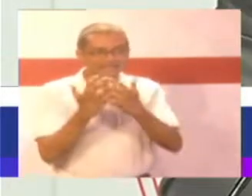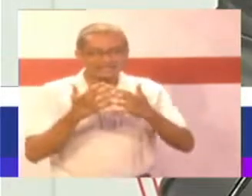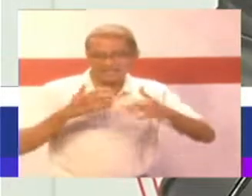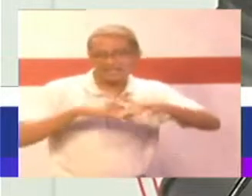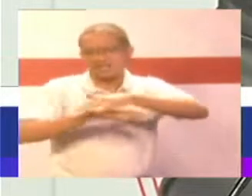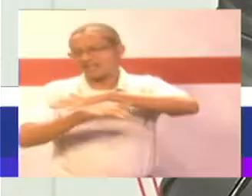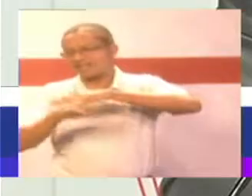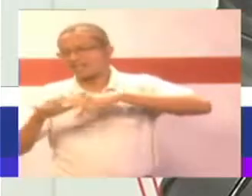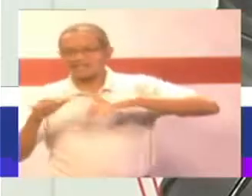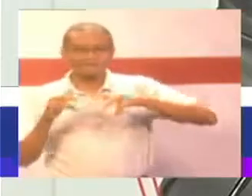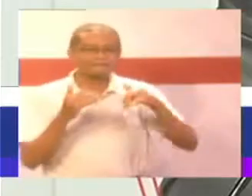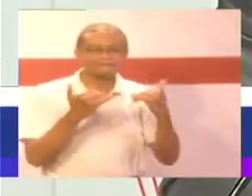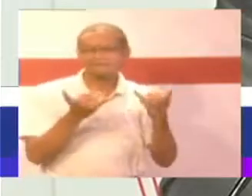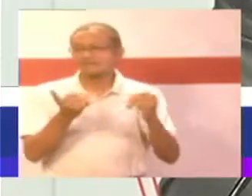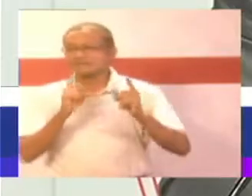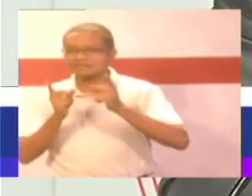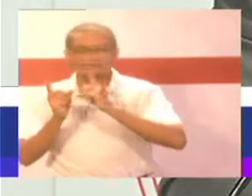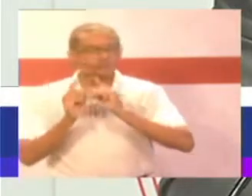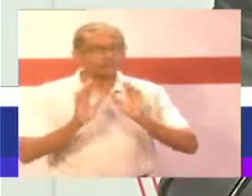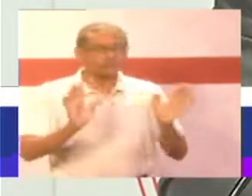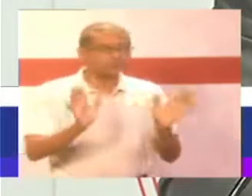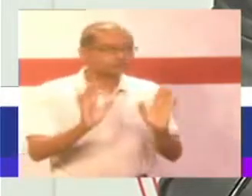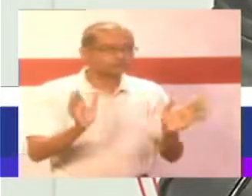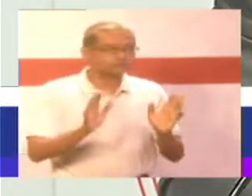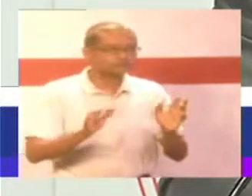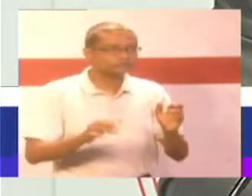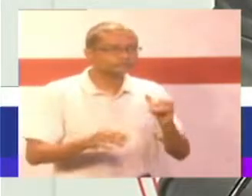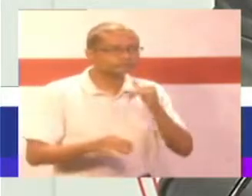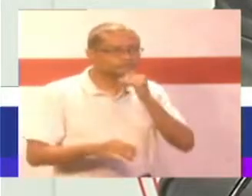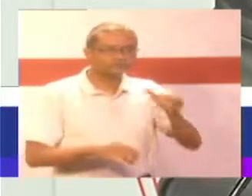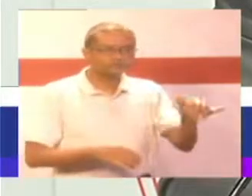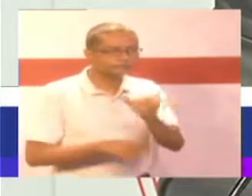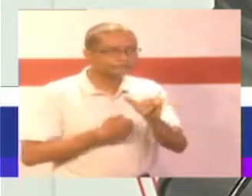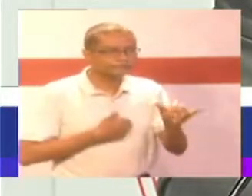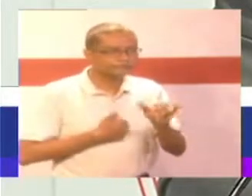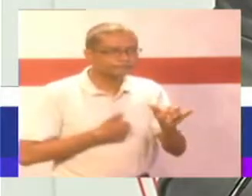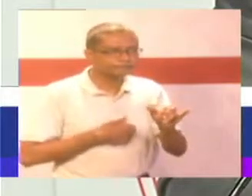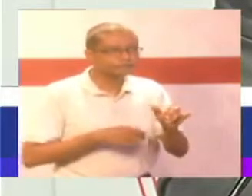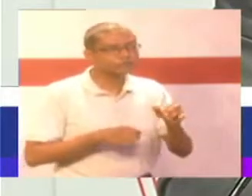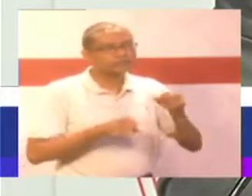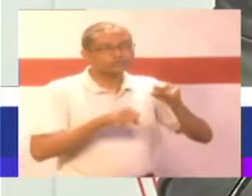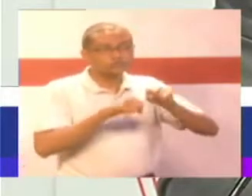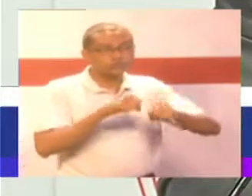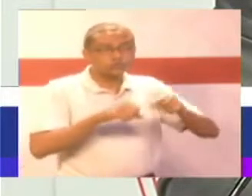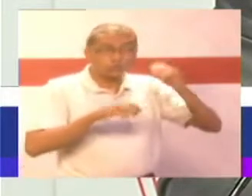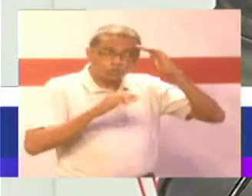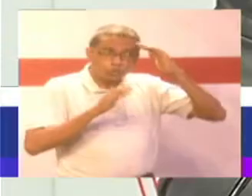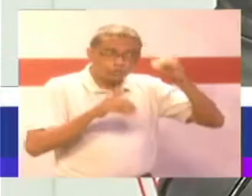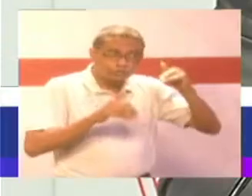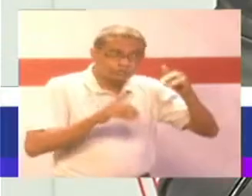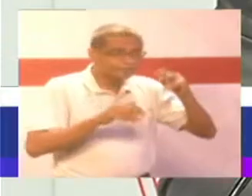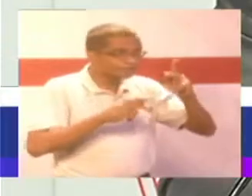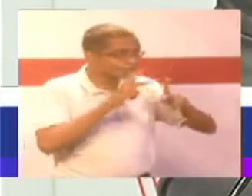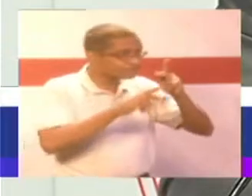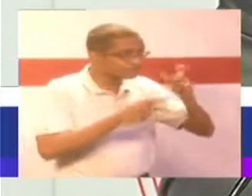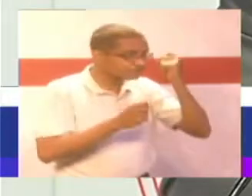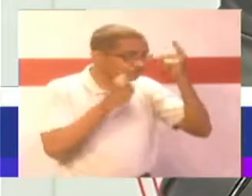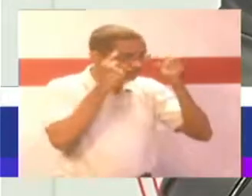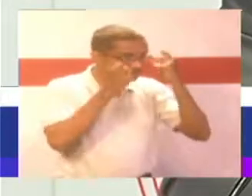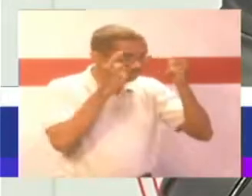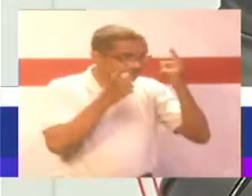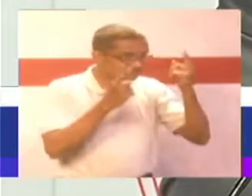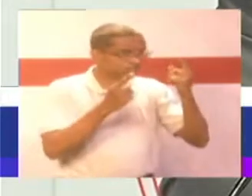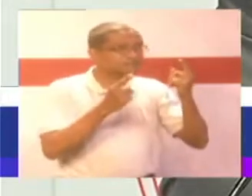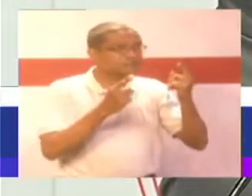non-essential setting and can't be compared with a safe zone in the same manner. So we're hoping that people do understand the difference